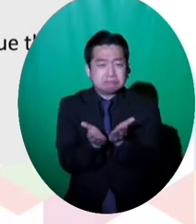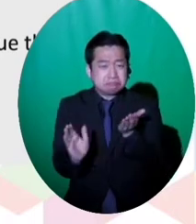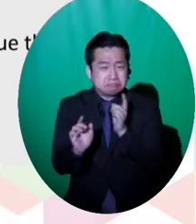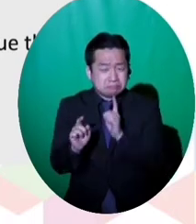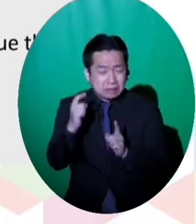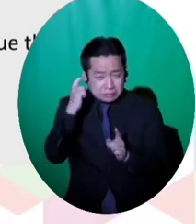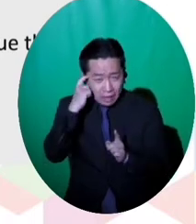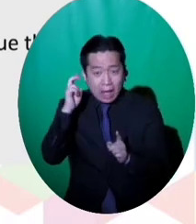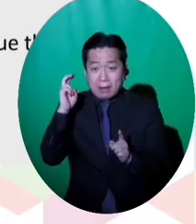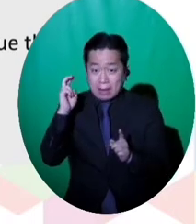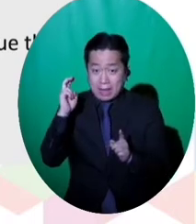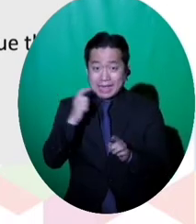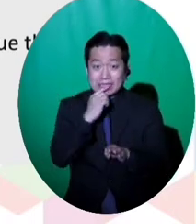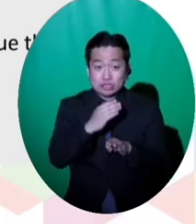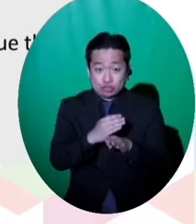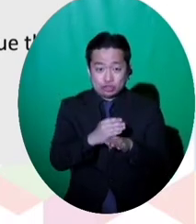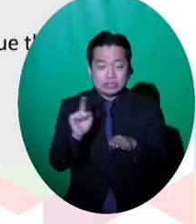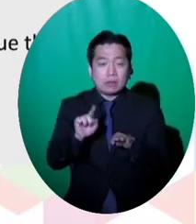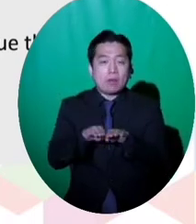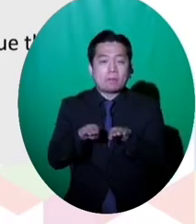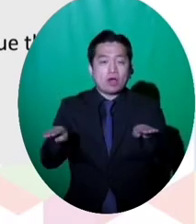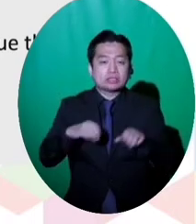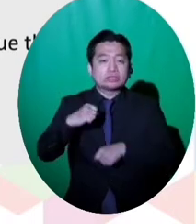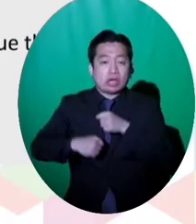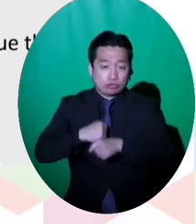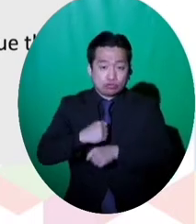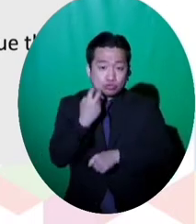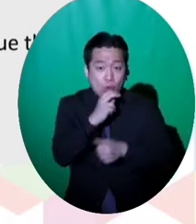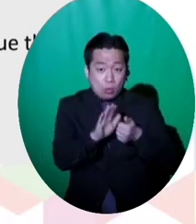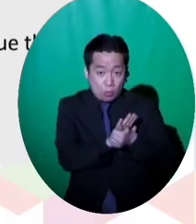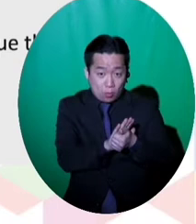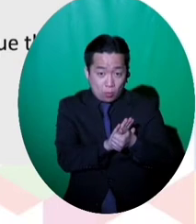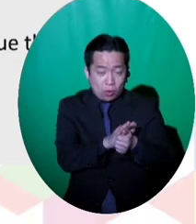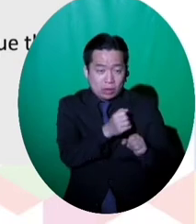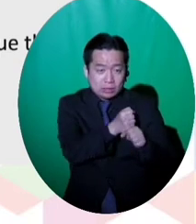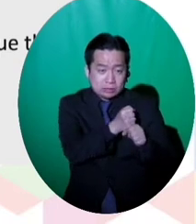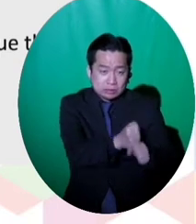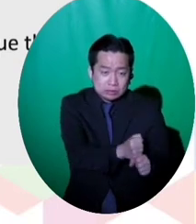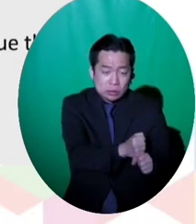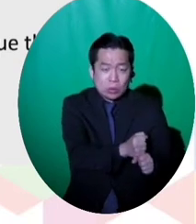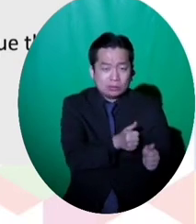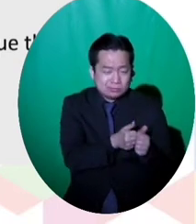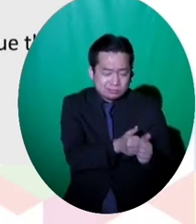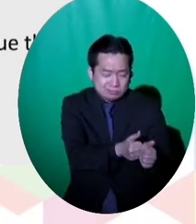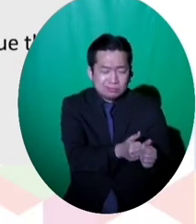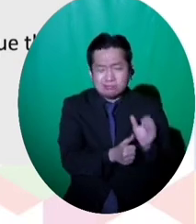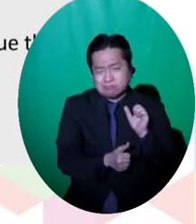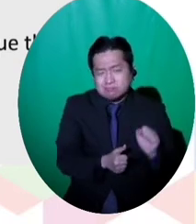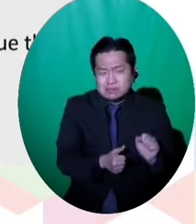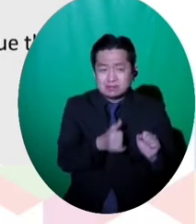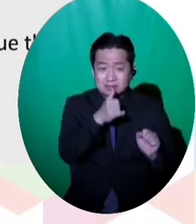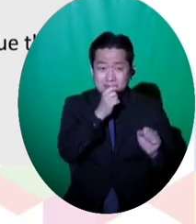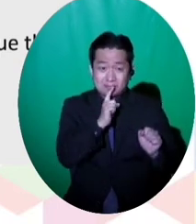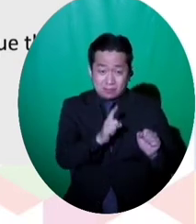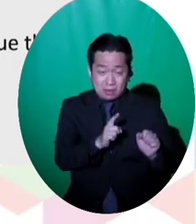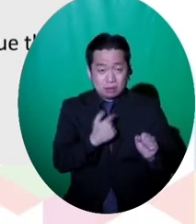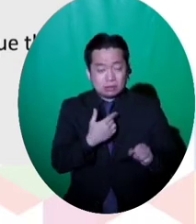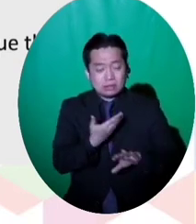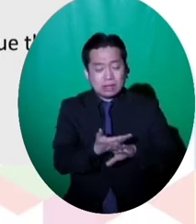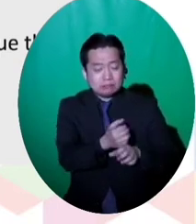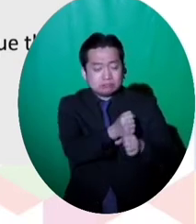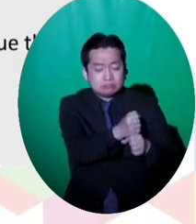out, often dependent. How can people who are dependent be equal? Forget it, leave care